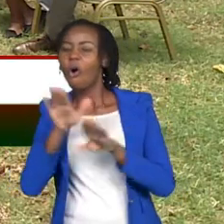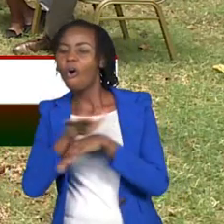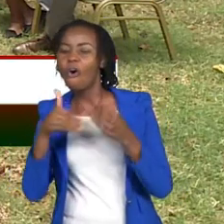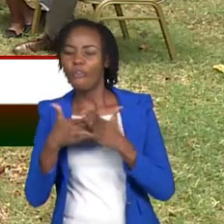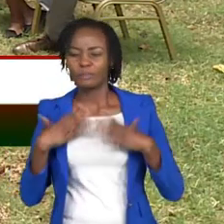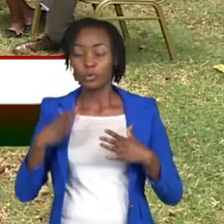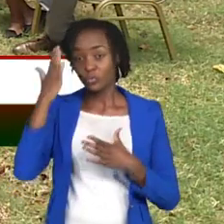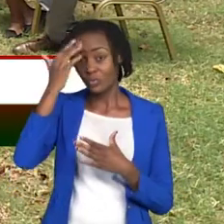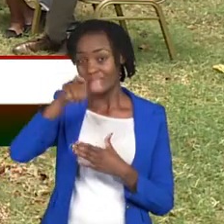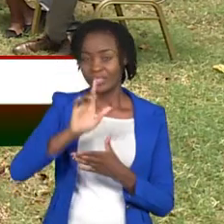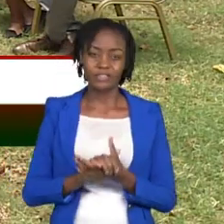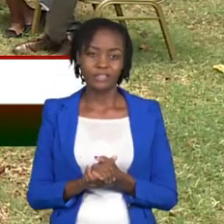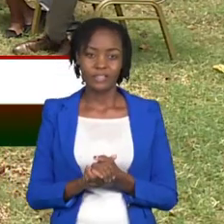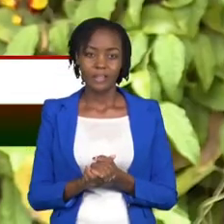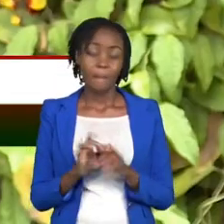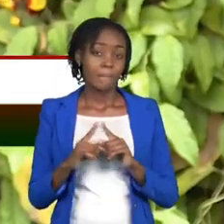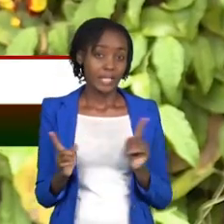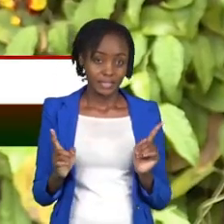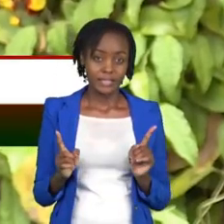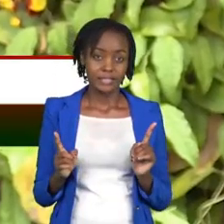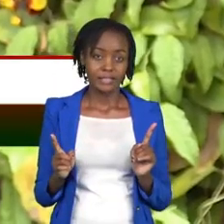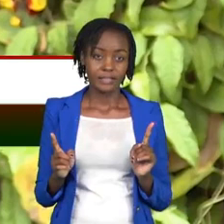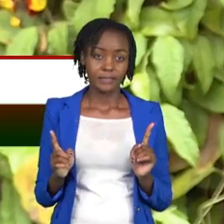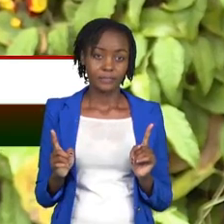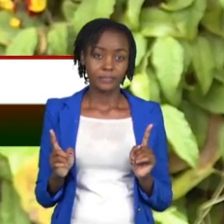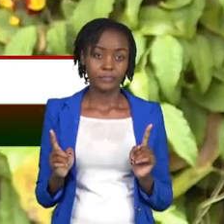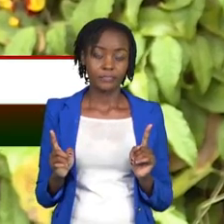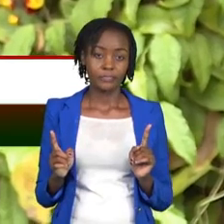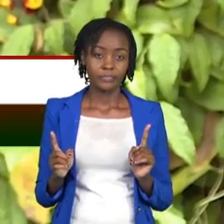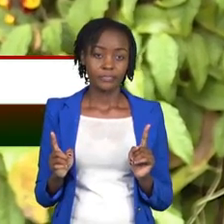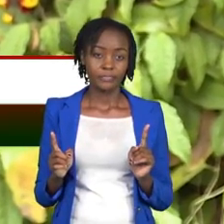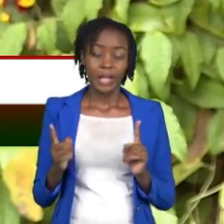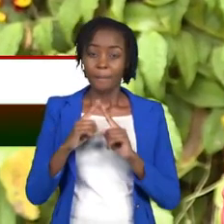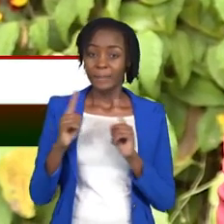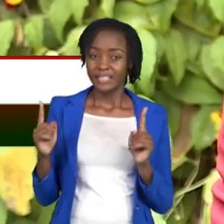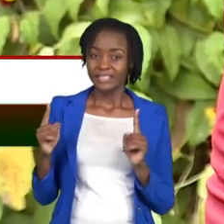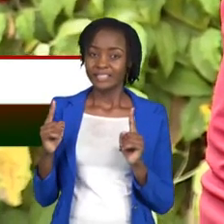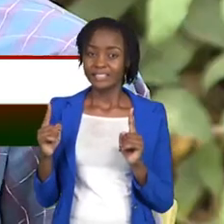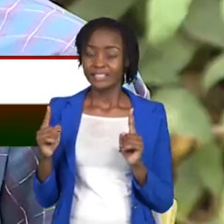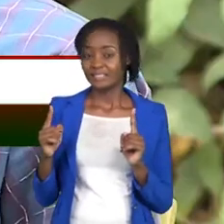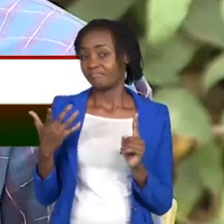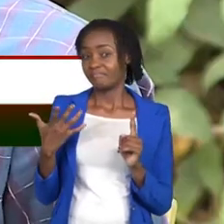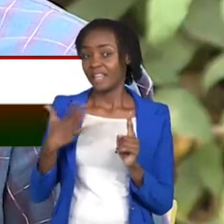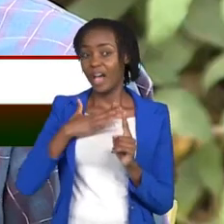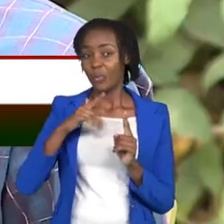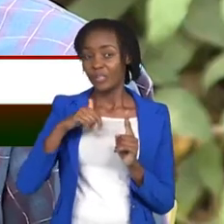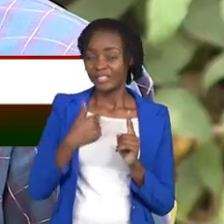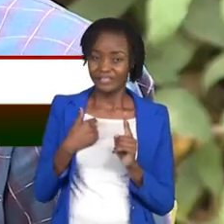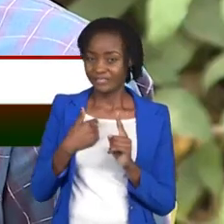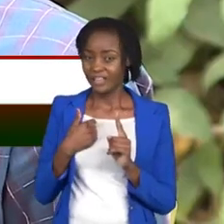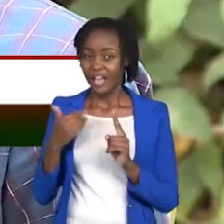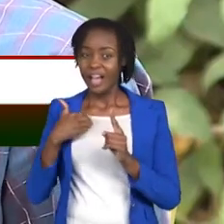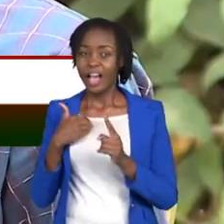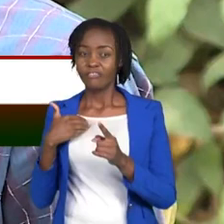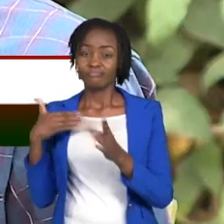notoriety itself, if you look clearly, Sagina, notoriety is the urge of fame, you see, and it has put back